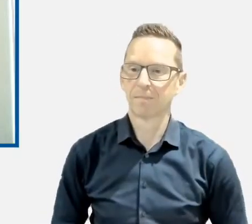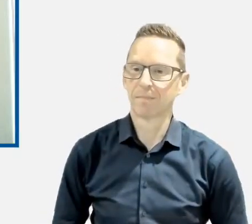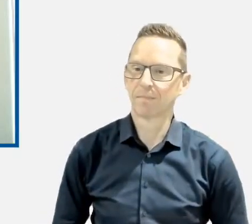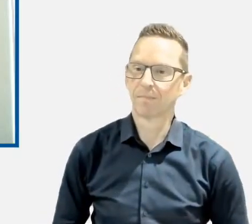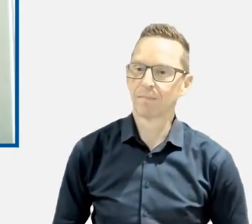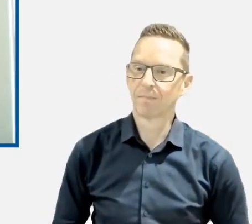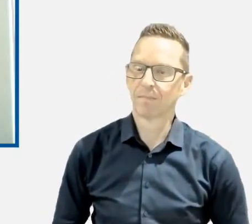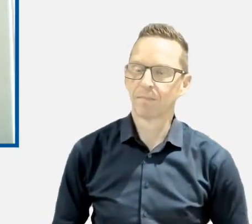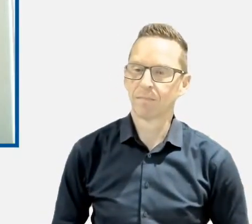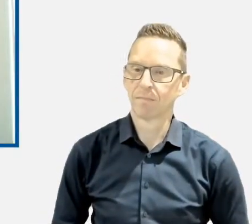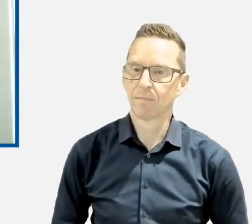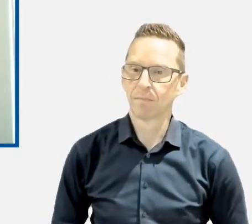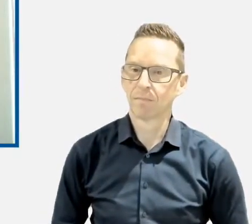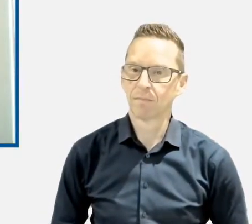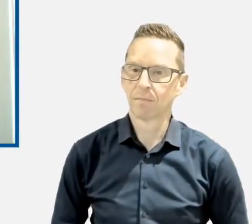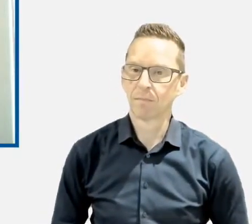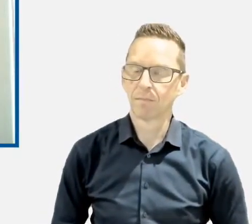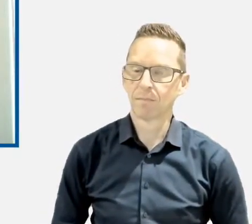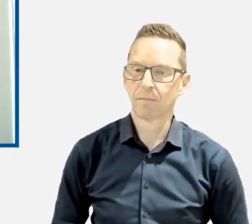Gemma.